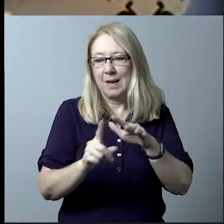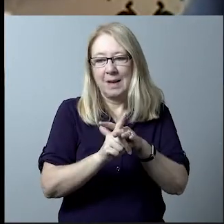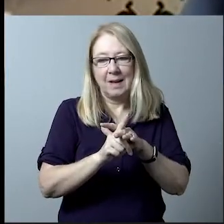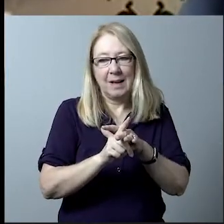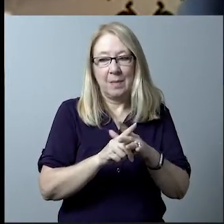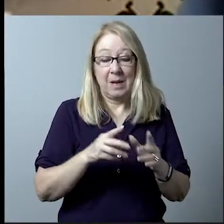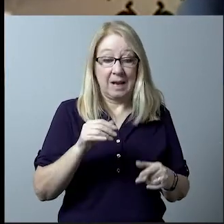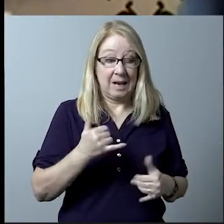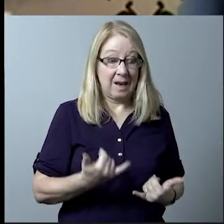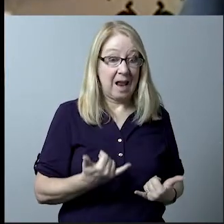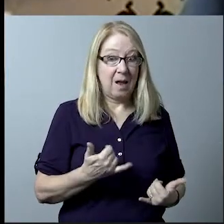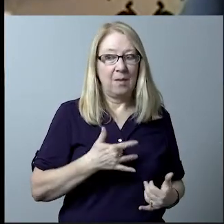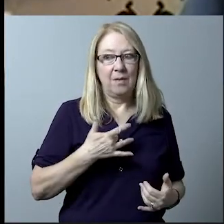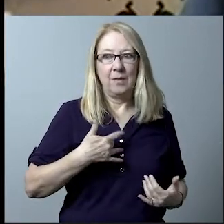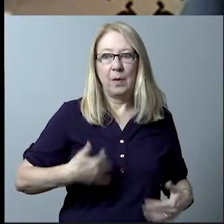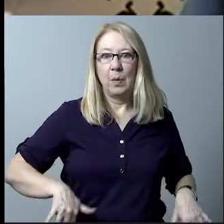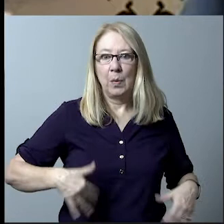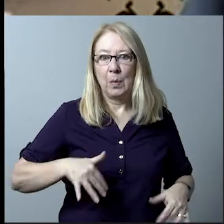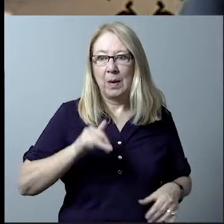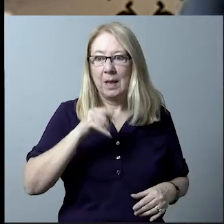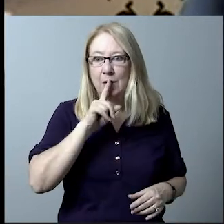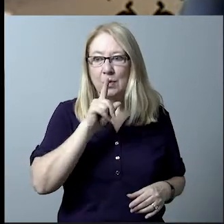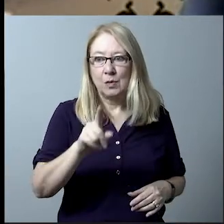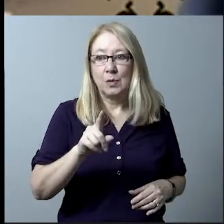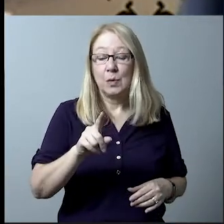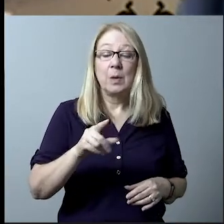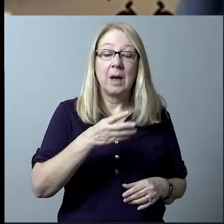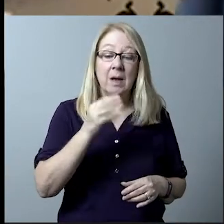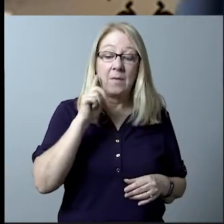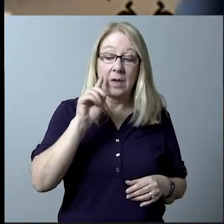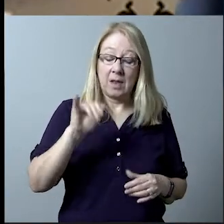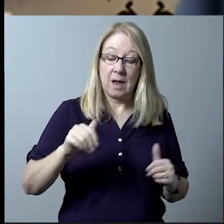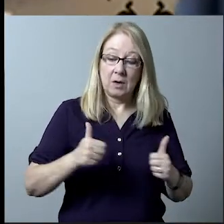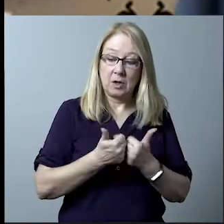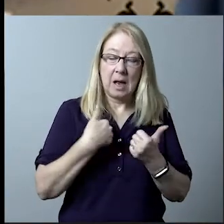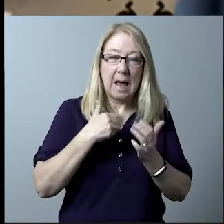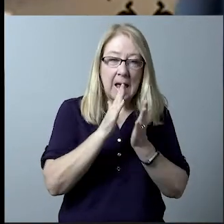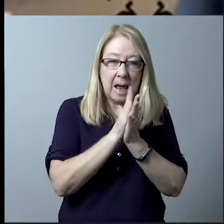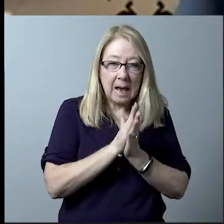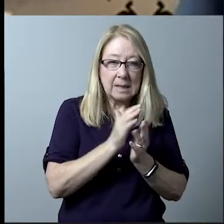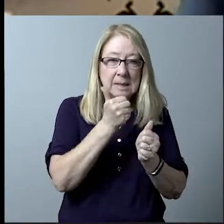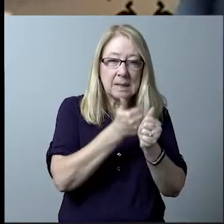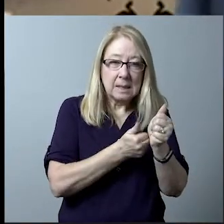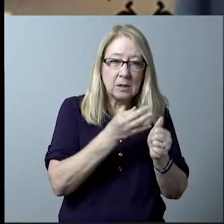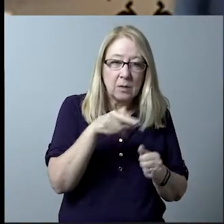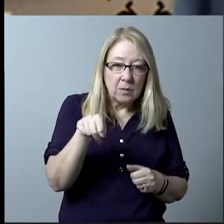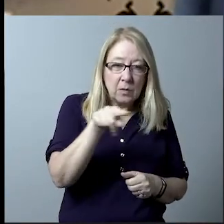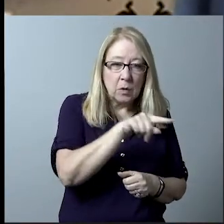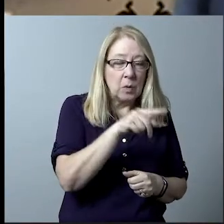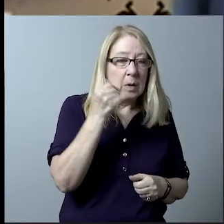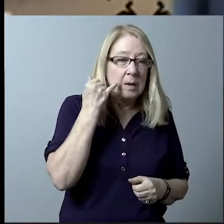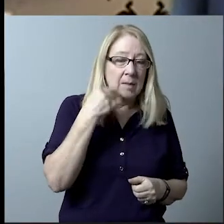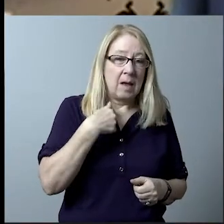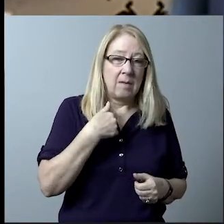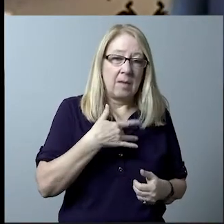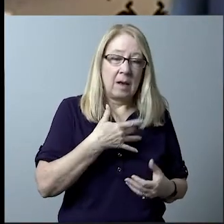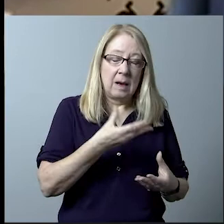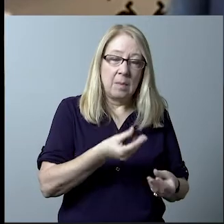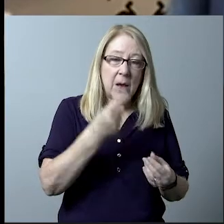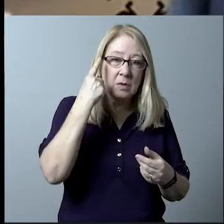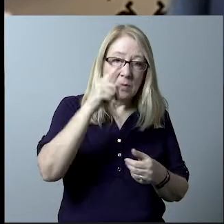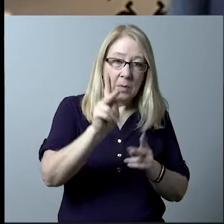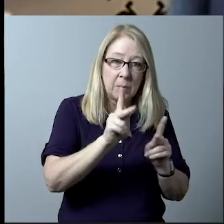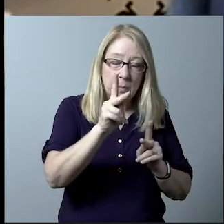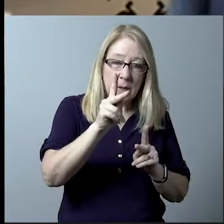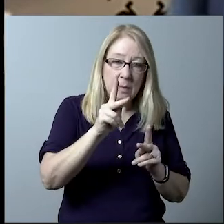are ever present. It has never felt more true than now. In light of these challenges, I ask each and every one of you to